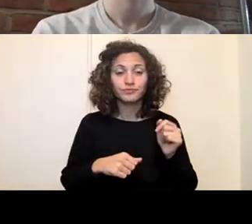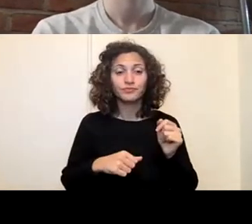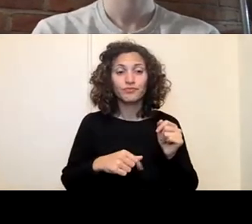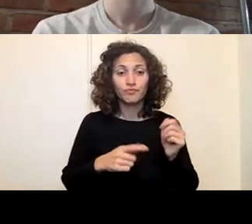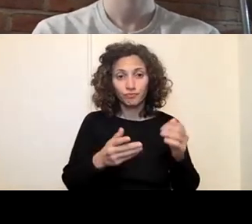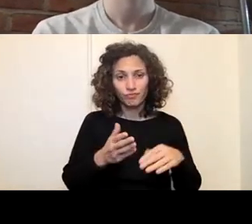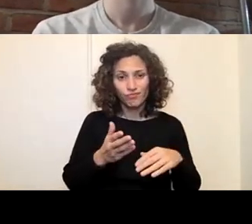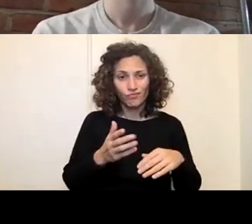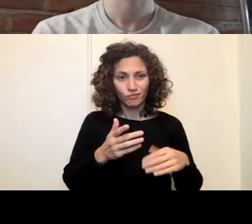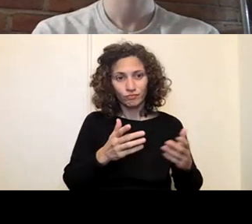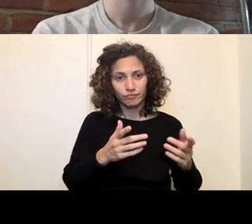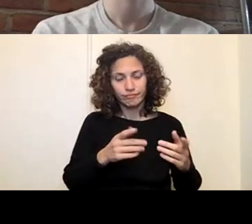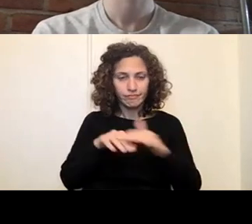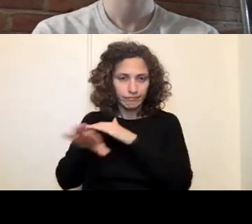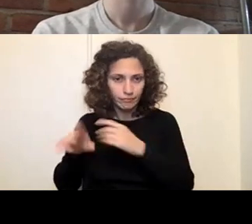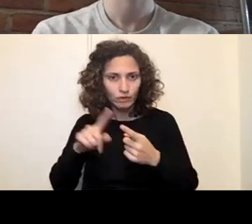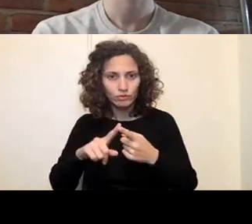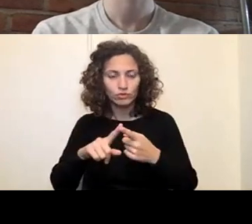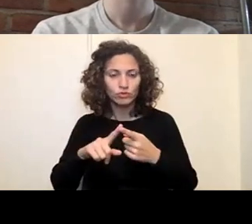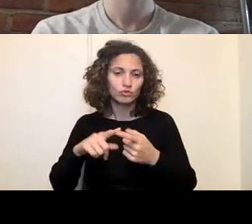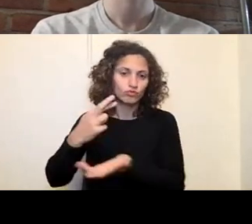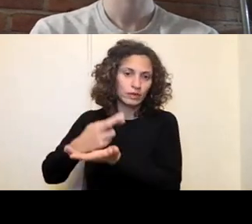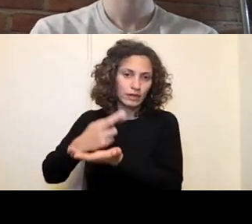center. It was an older white man.